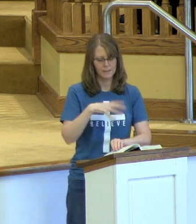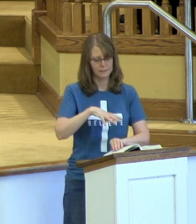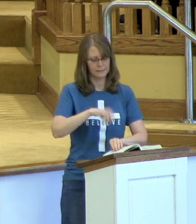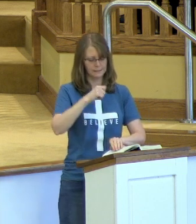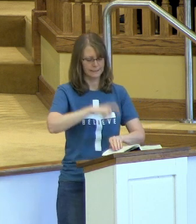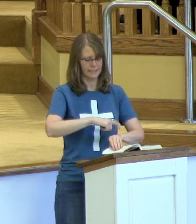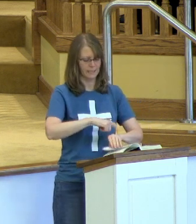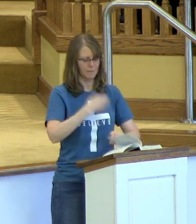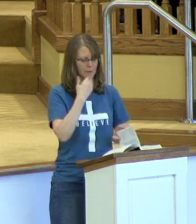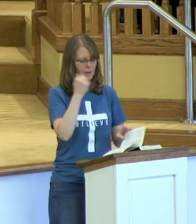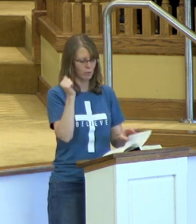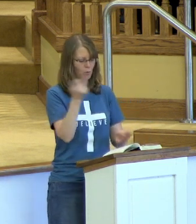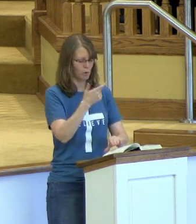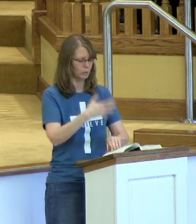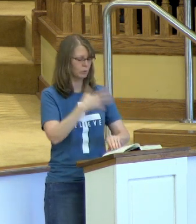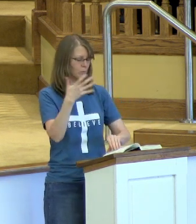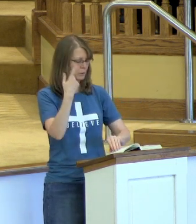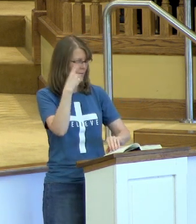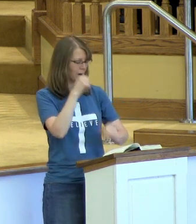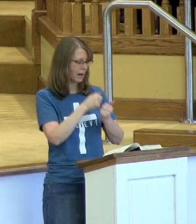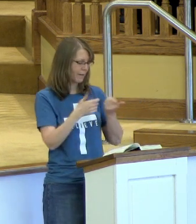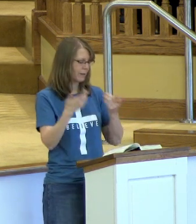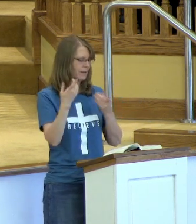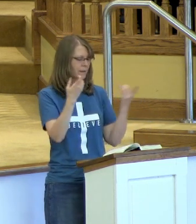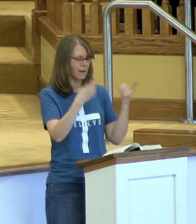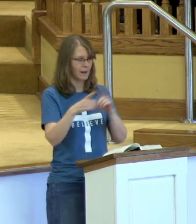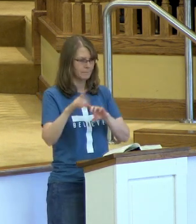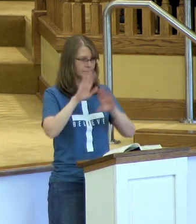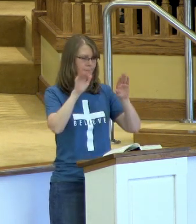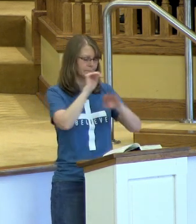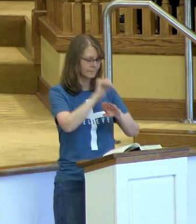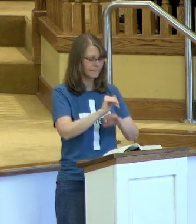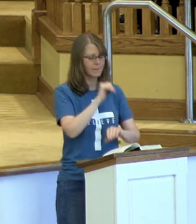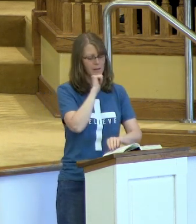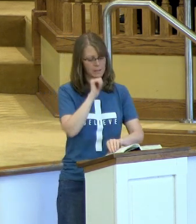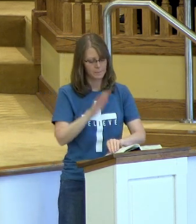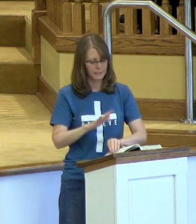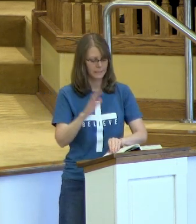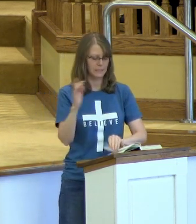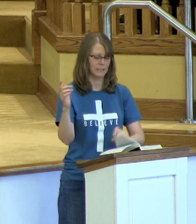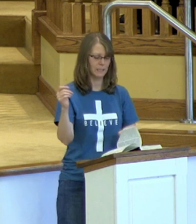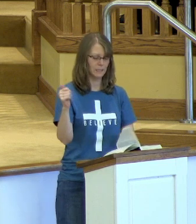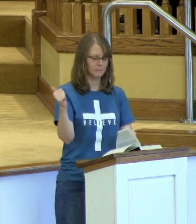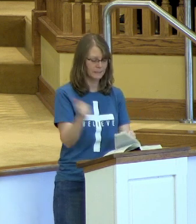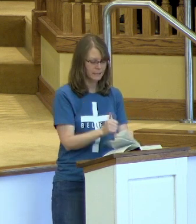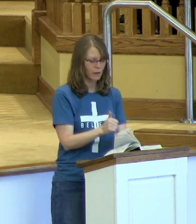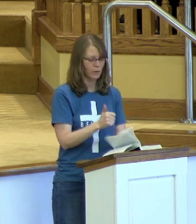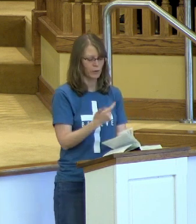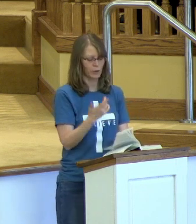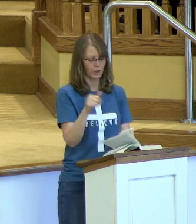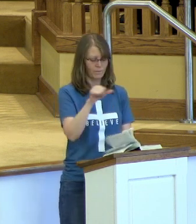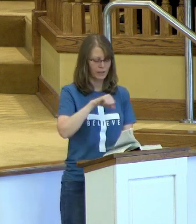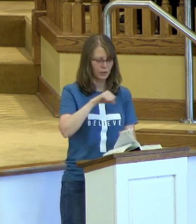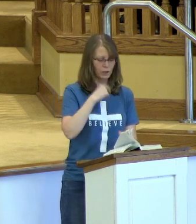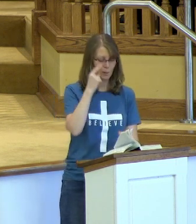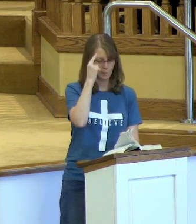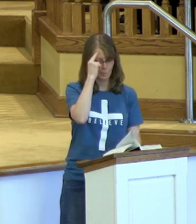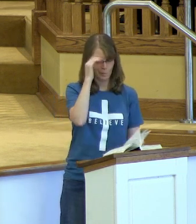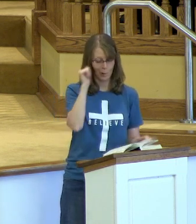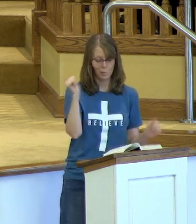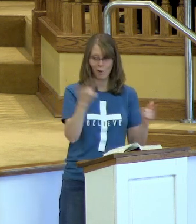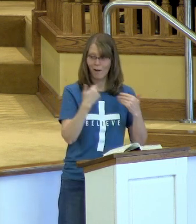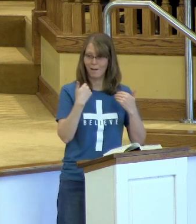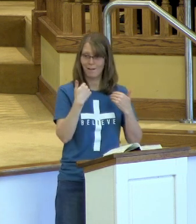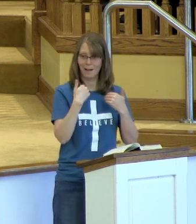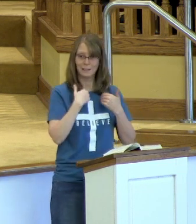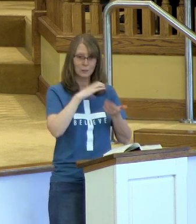moment and thank you all so much for everything Sunday night. It was a blessing to be together and have fellowship. I hope you all got some cookies and apple